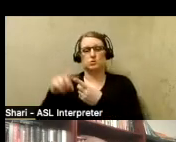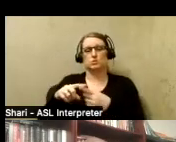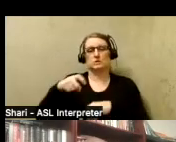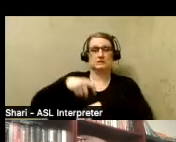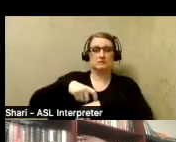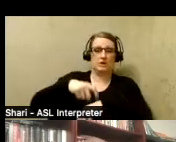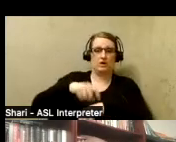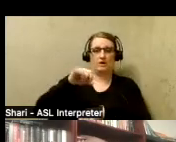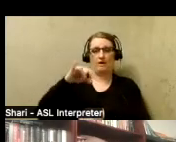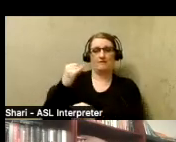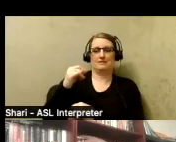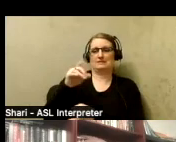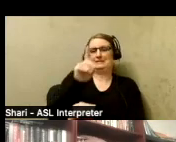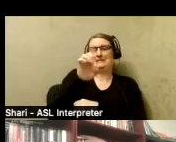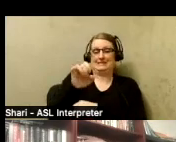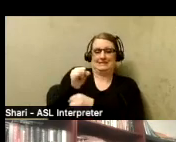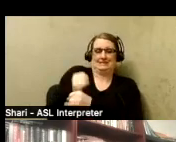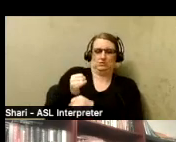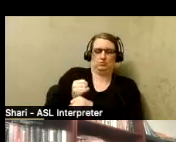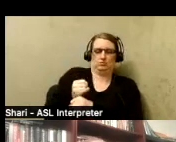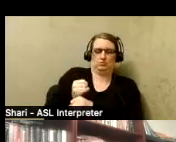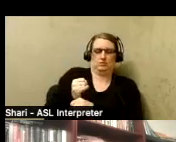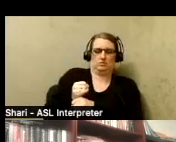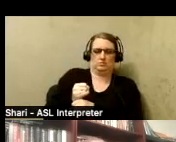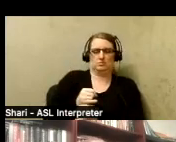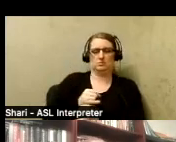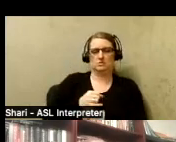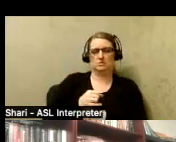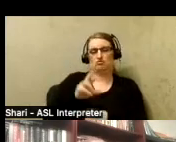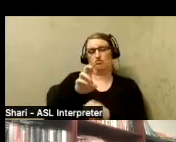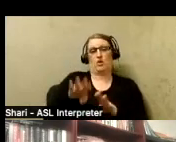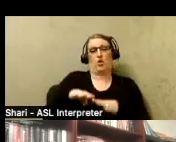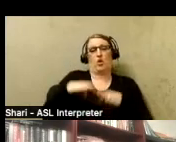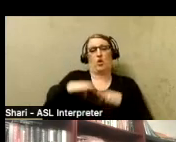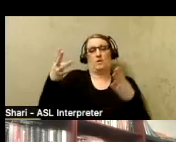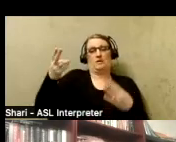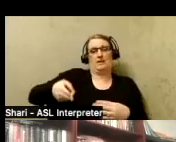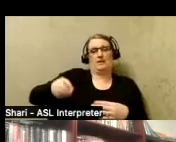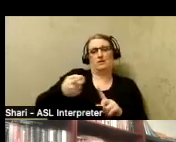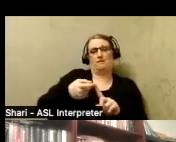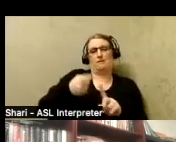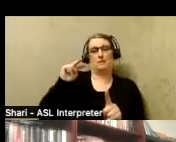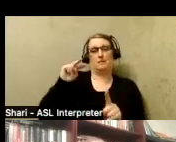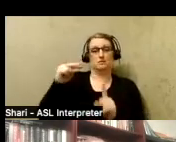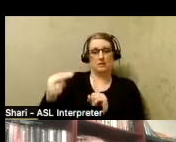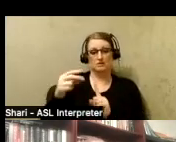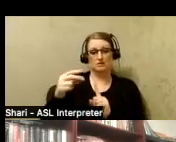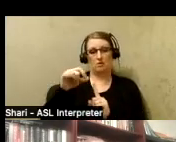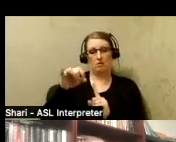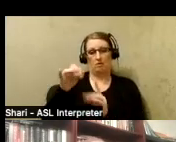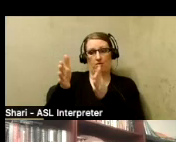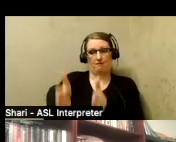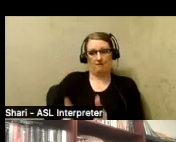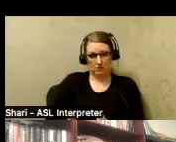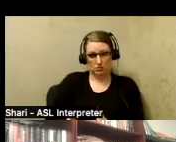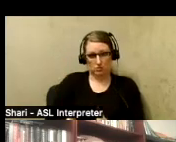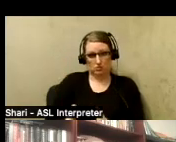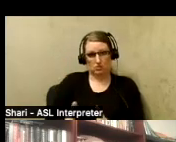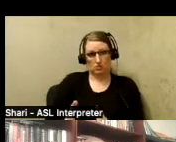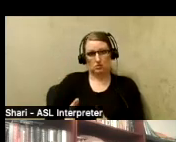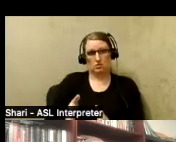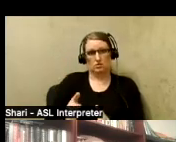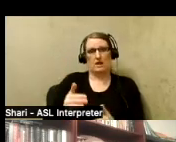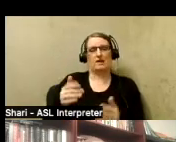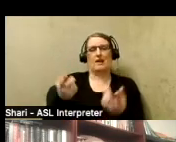of deinstitutionalization and sort of a reopening of this history from the perspective of the individual that took